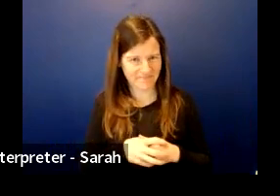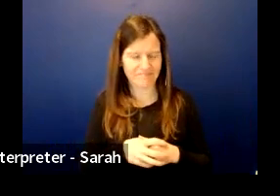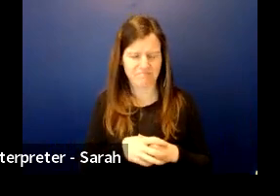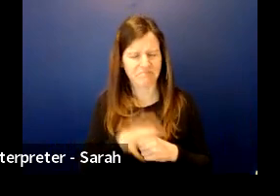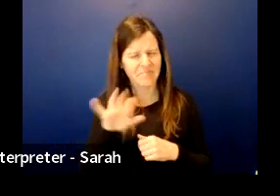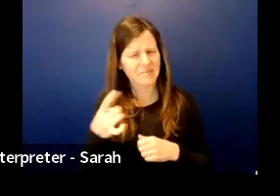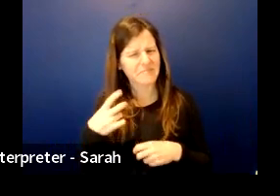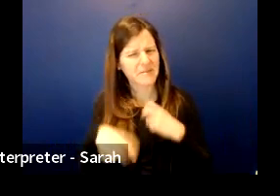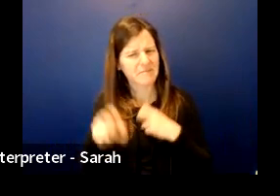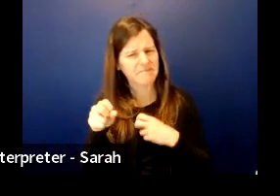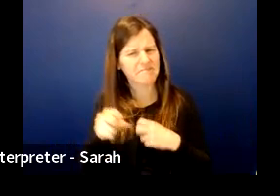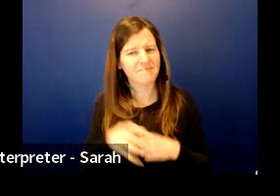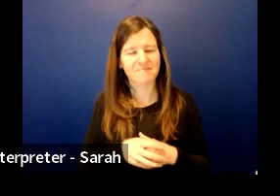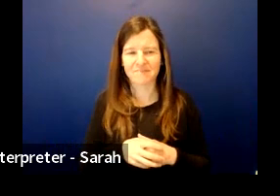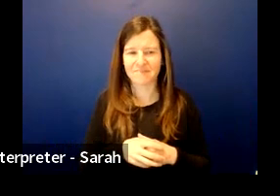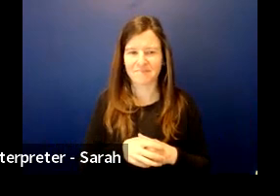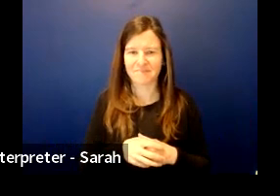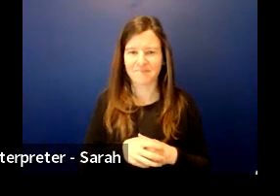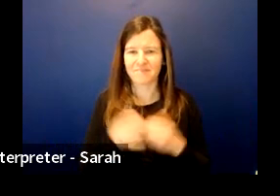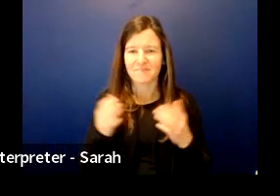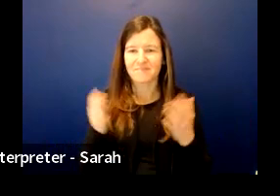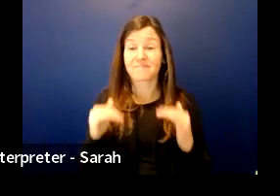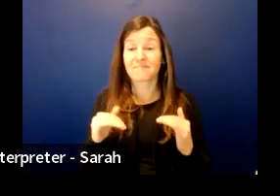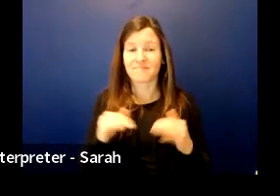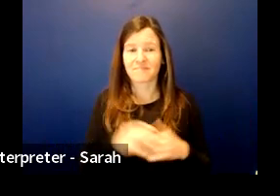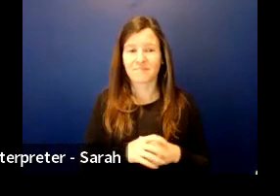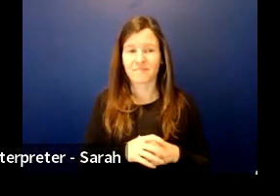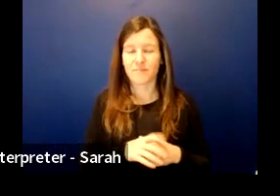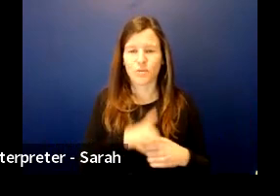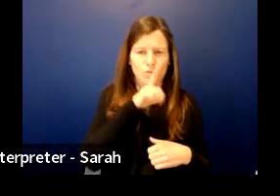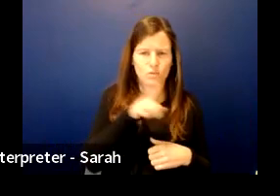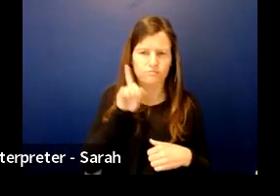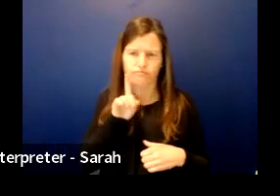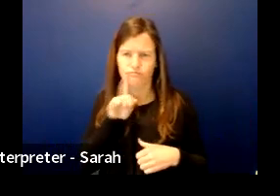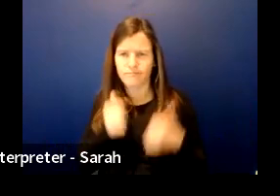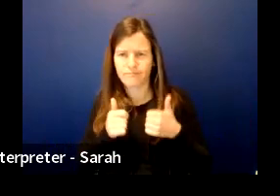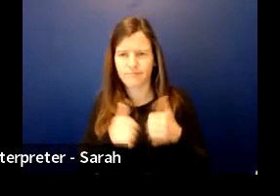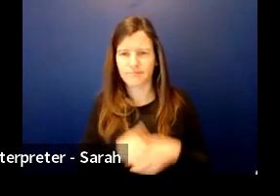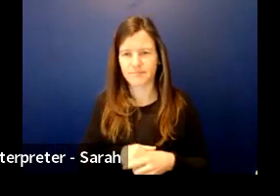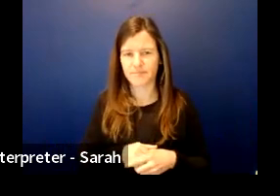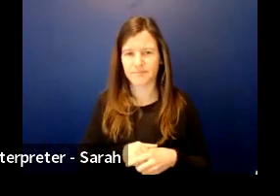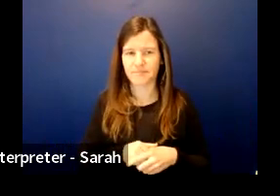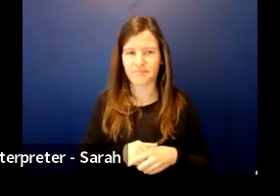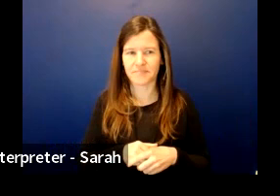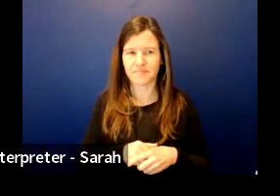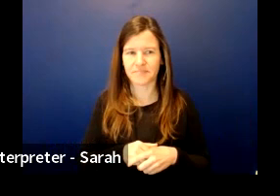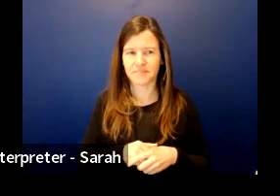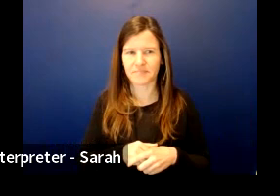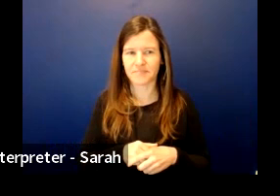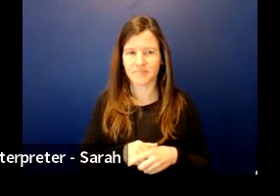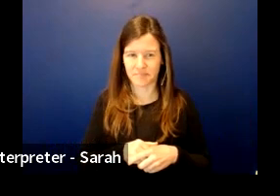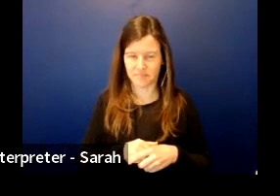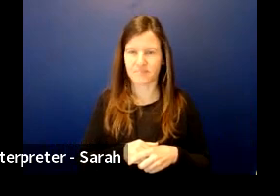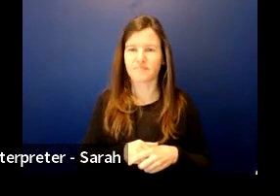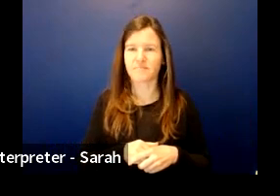tricky. Let's see what the next question is. True or false? The mandate of